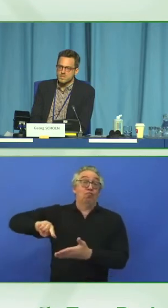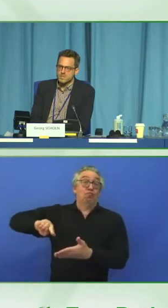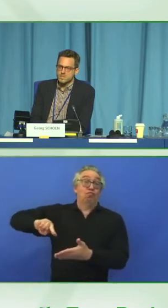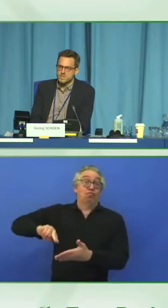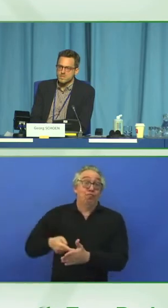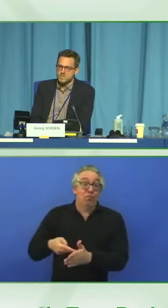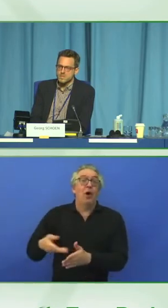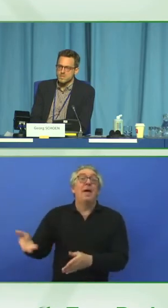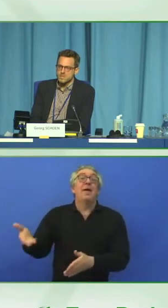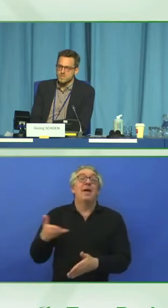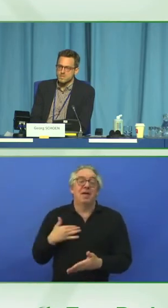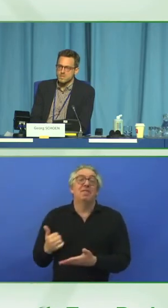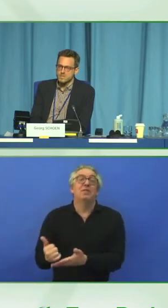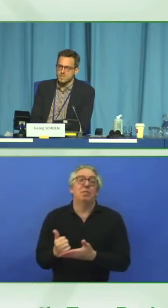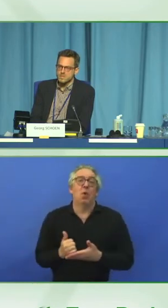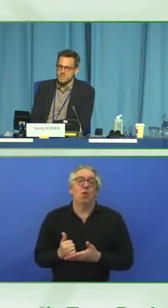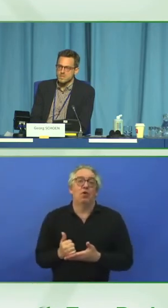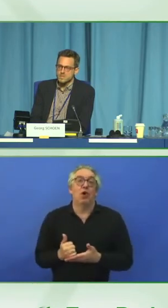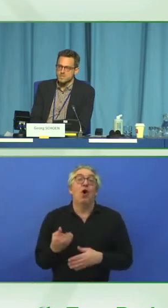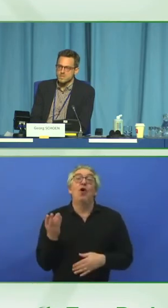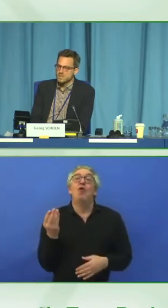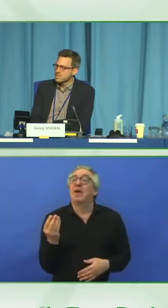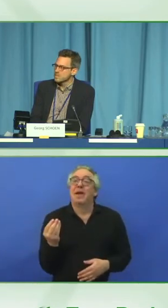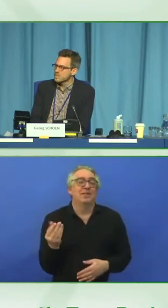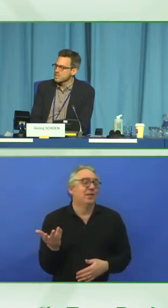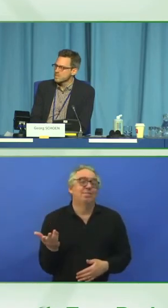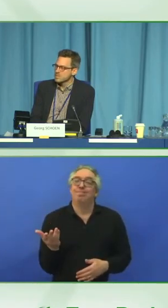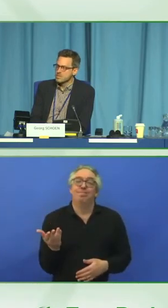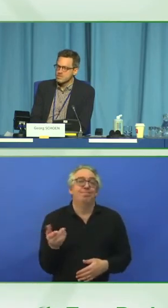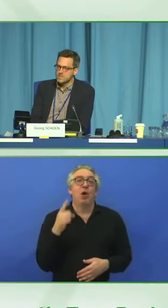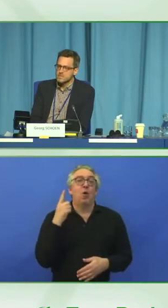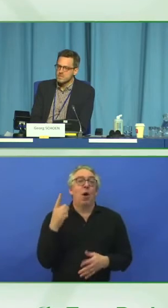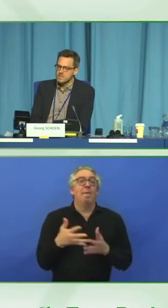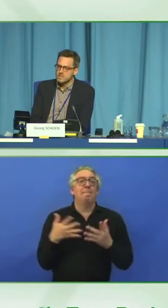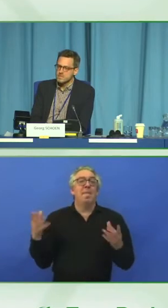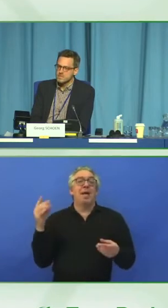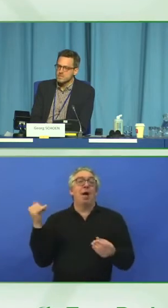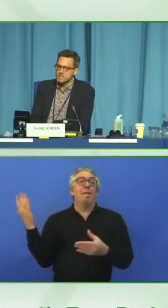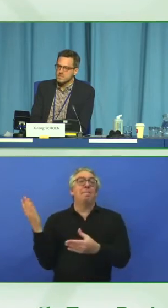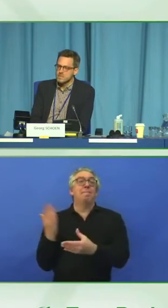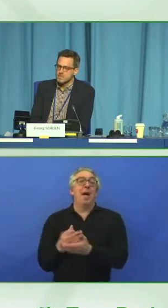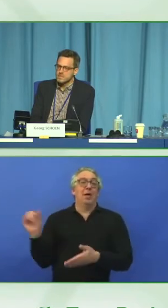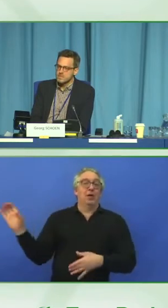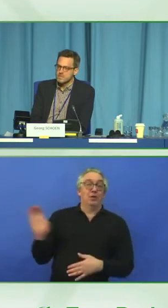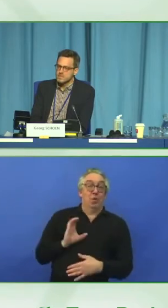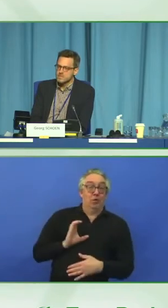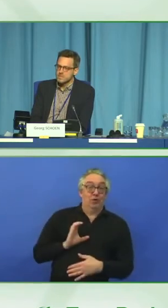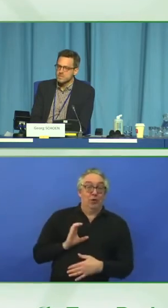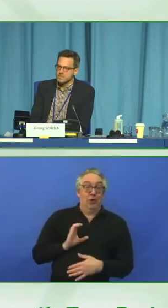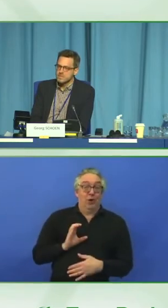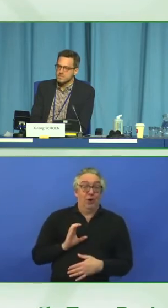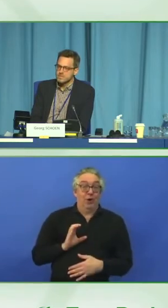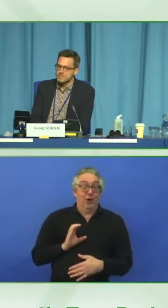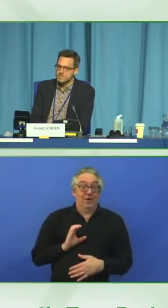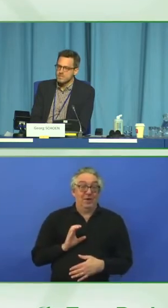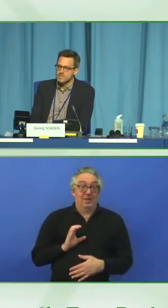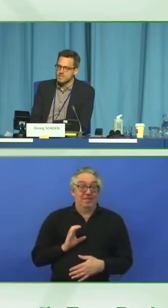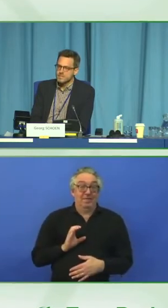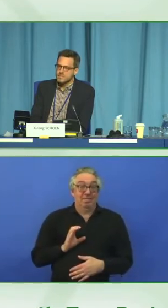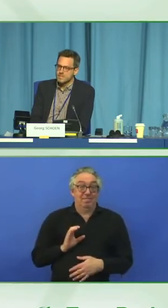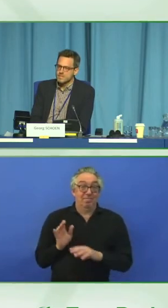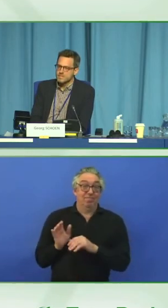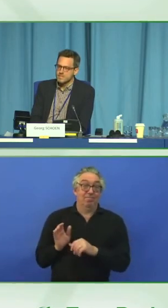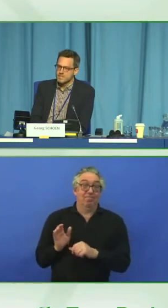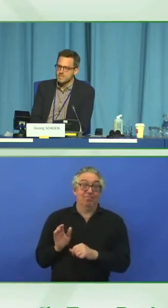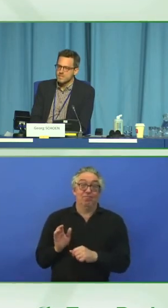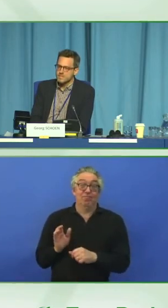we have a big bank, which is funding us. So I think when these different players come together, you know, and